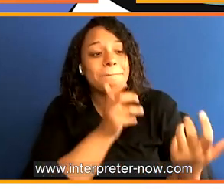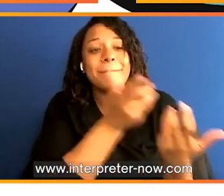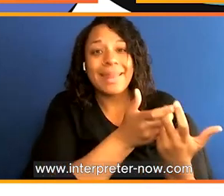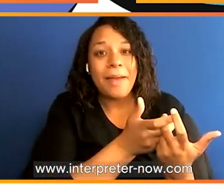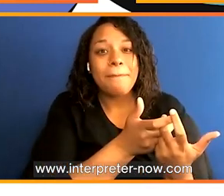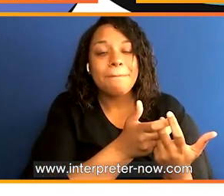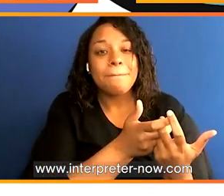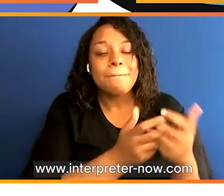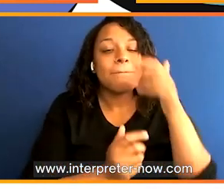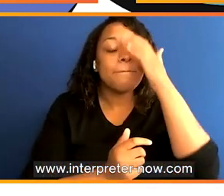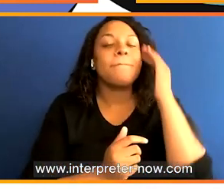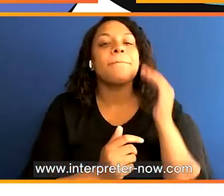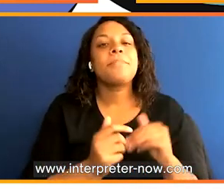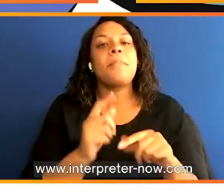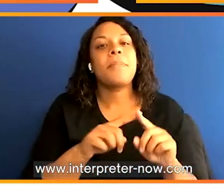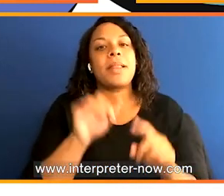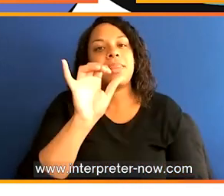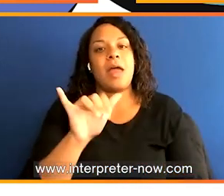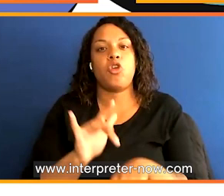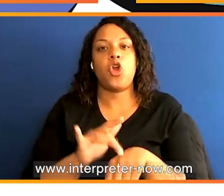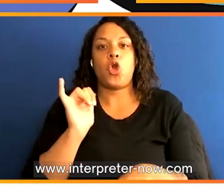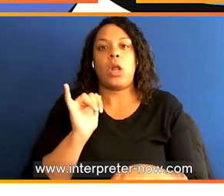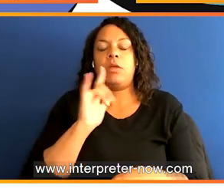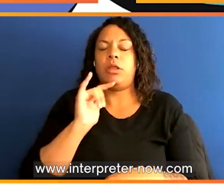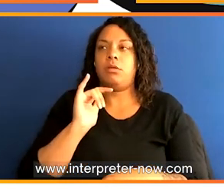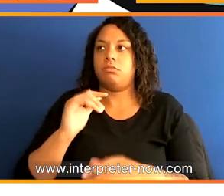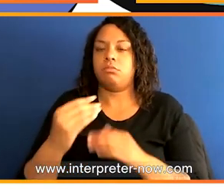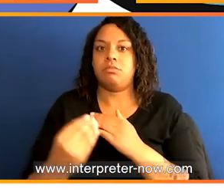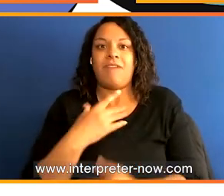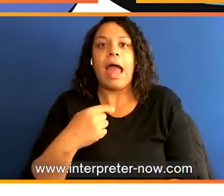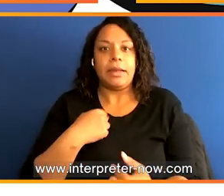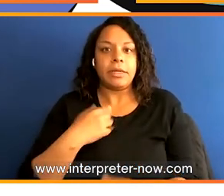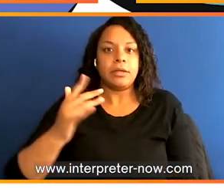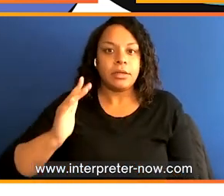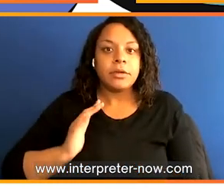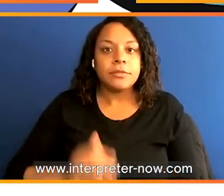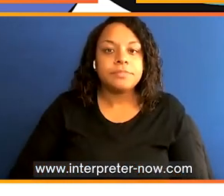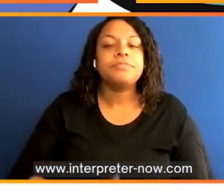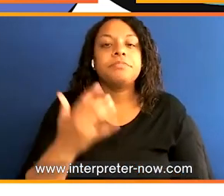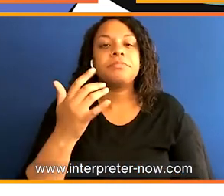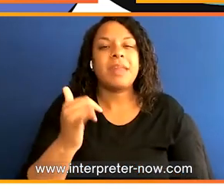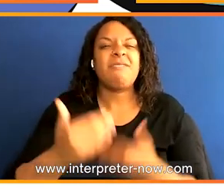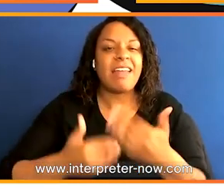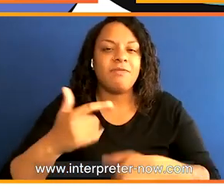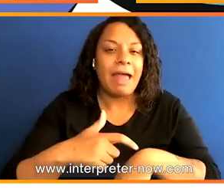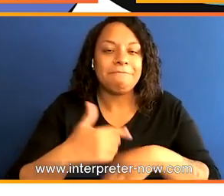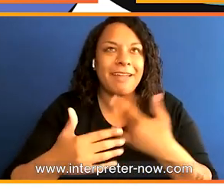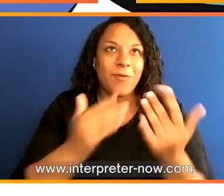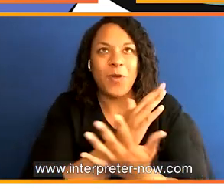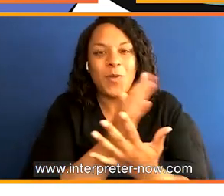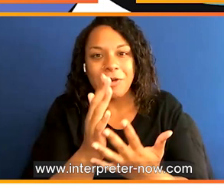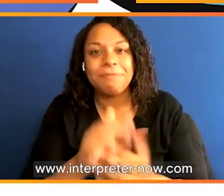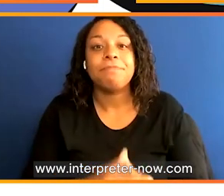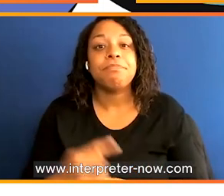that was an early defining point in my career. And I'll just fast forward, you know, the last decade or so of